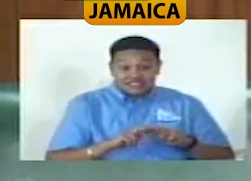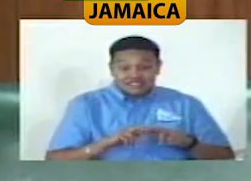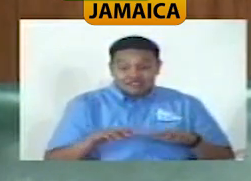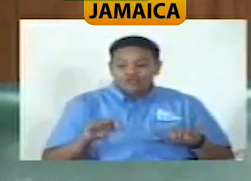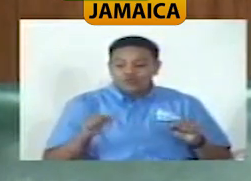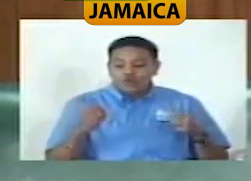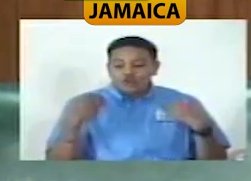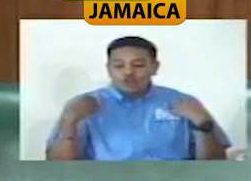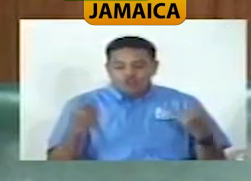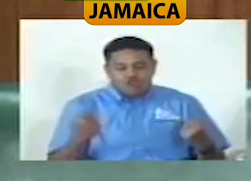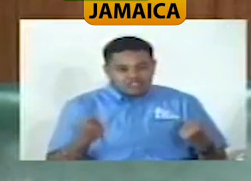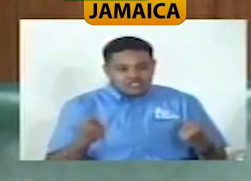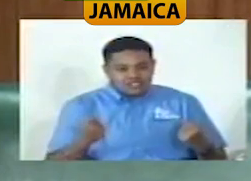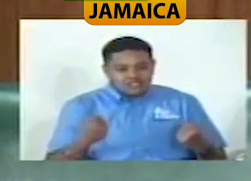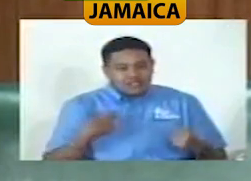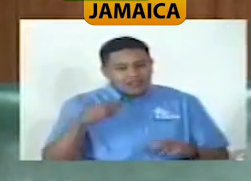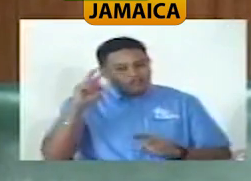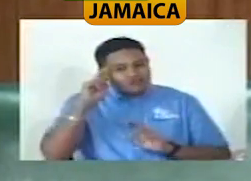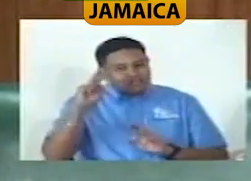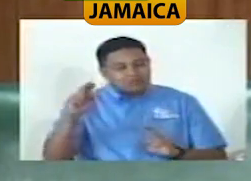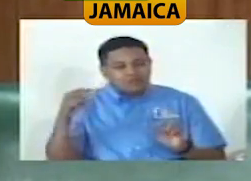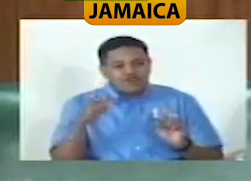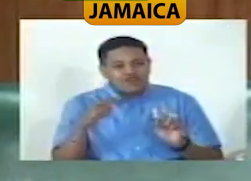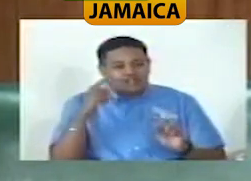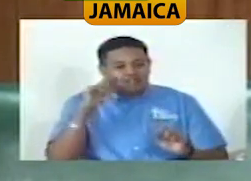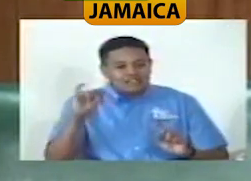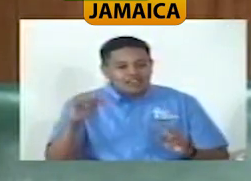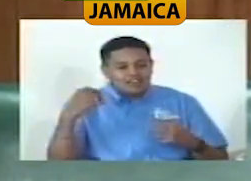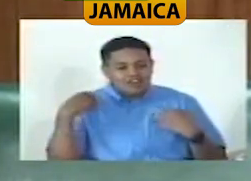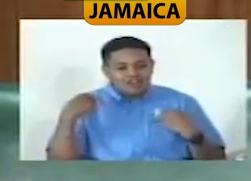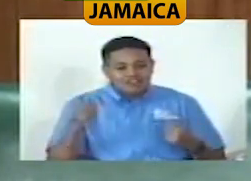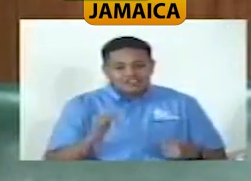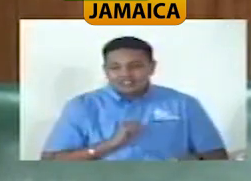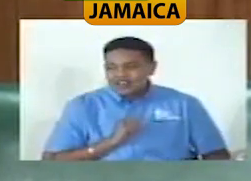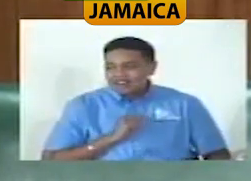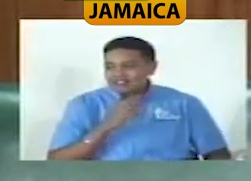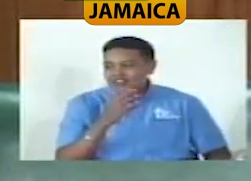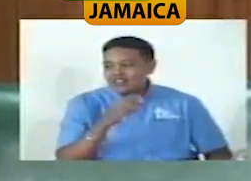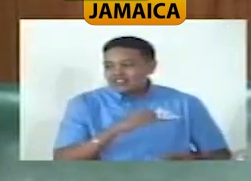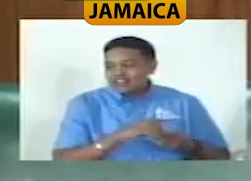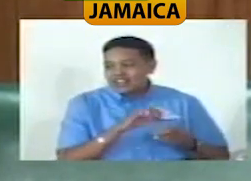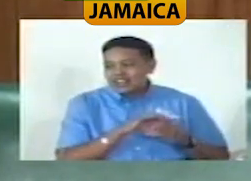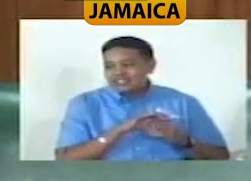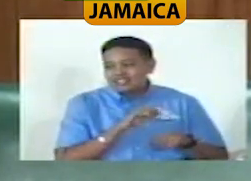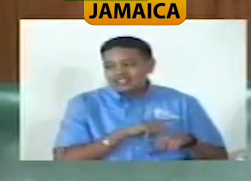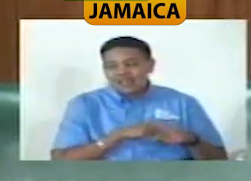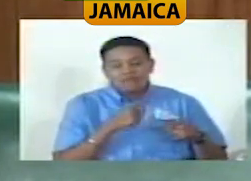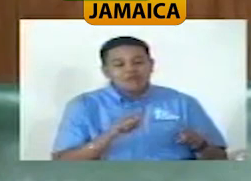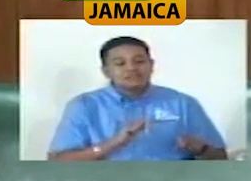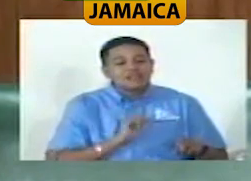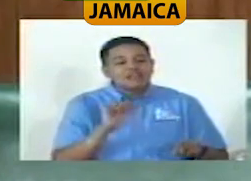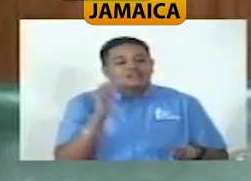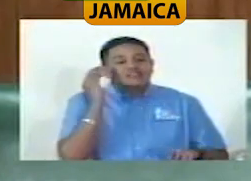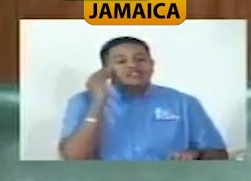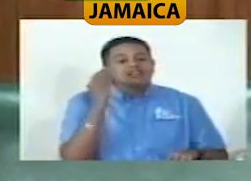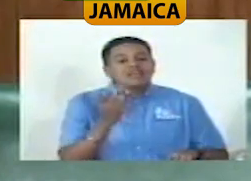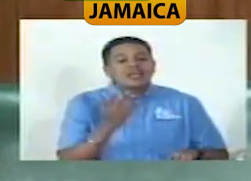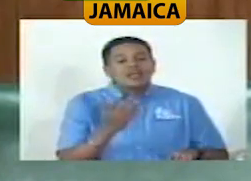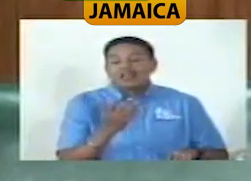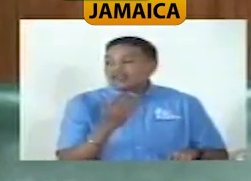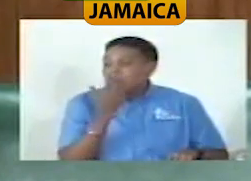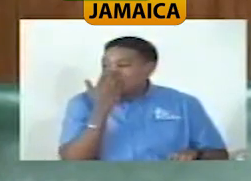courage. And I respect her for that courage. I was down there at the by-election, and I could tell you from morning